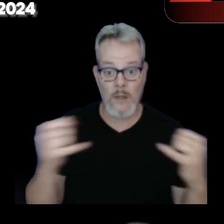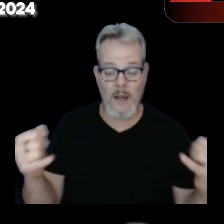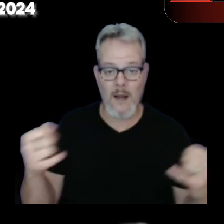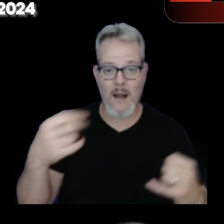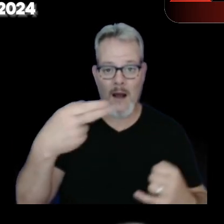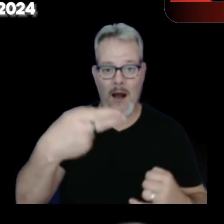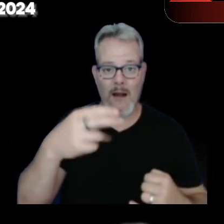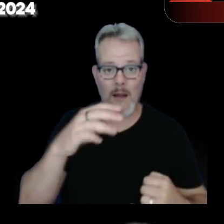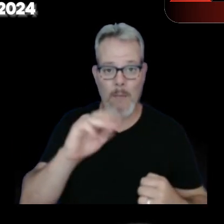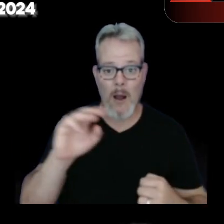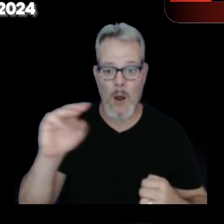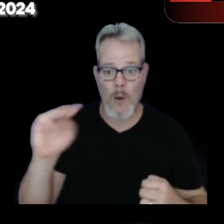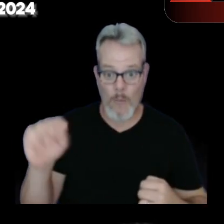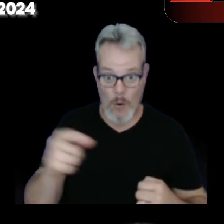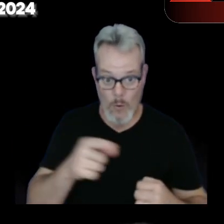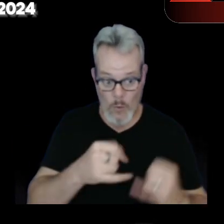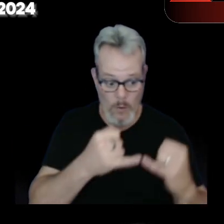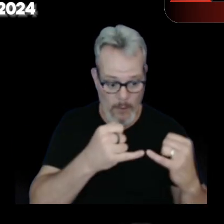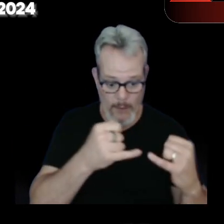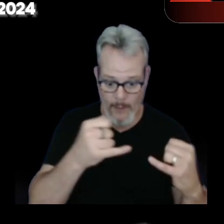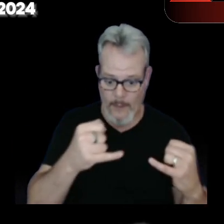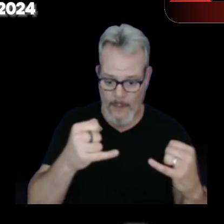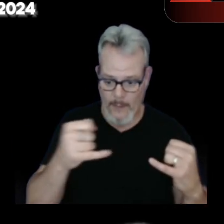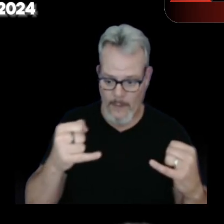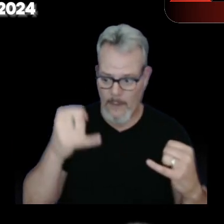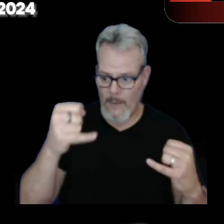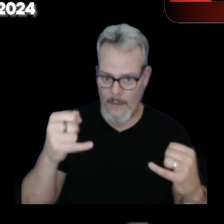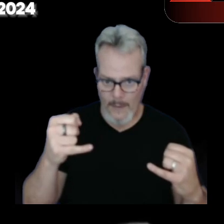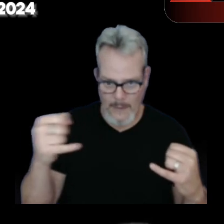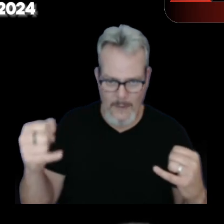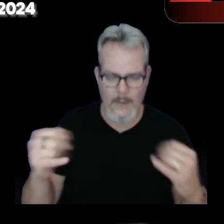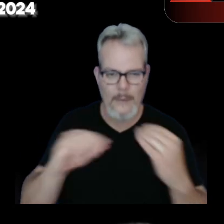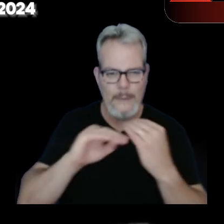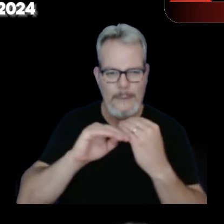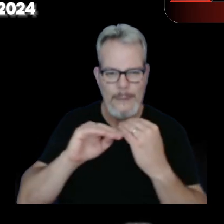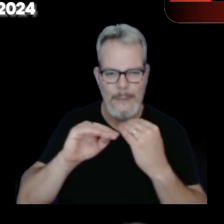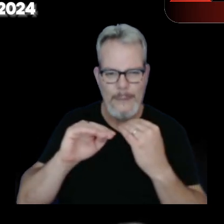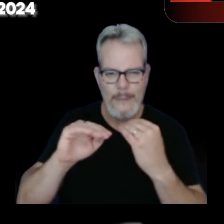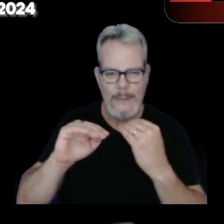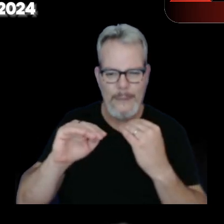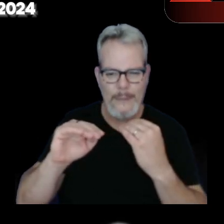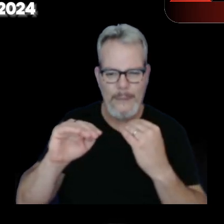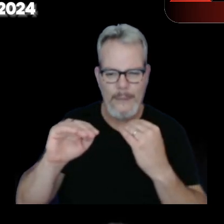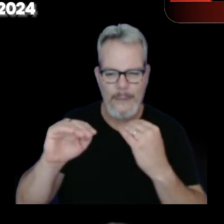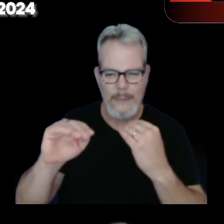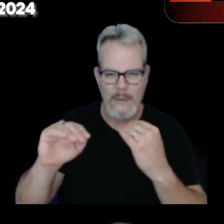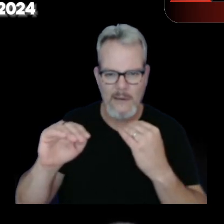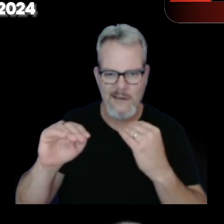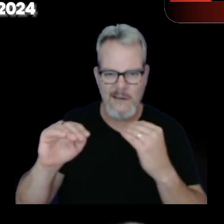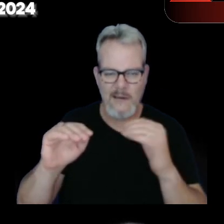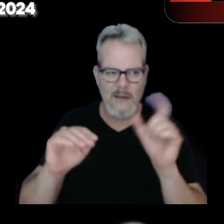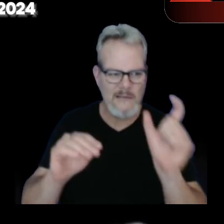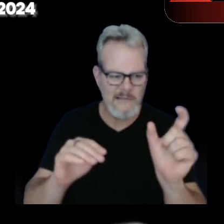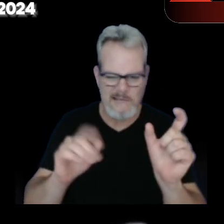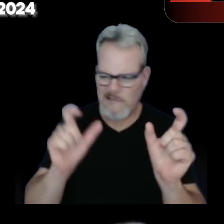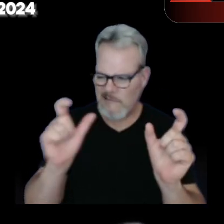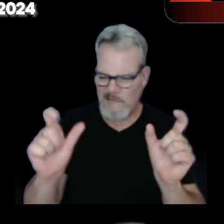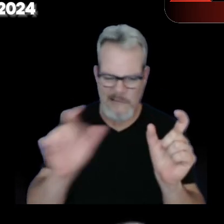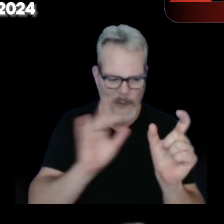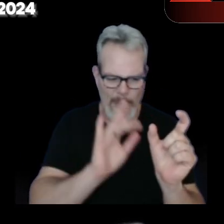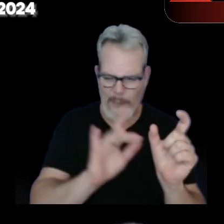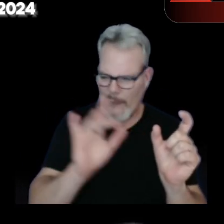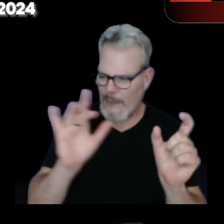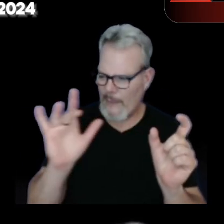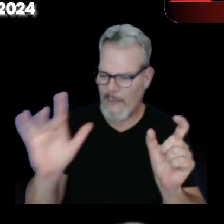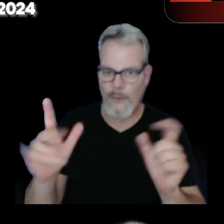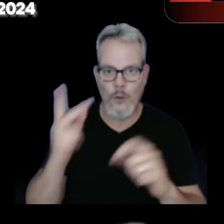proxied by this blue line, has a little bit more subdued pattern, but also more subdued deflation. And we saw inflation